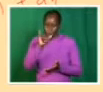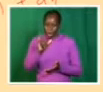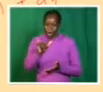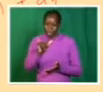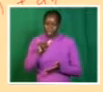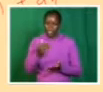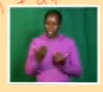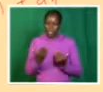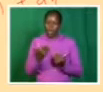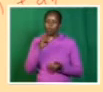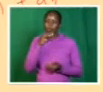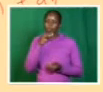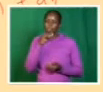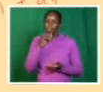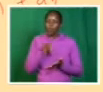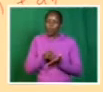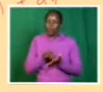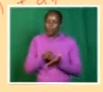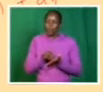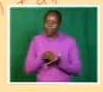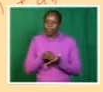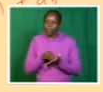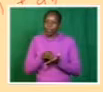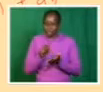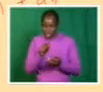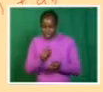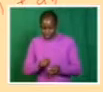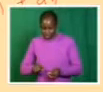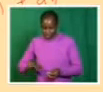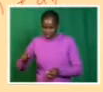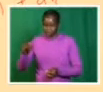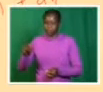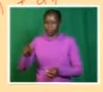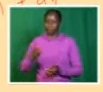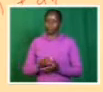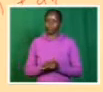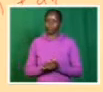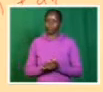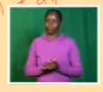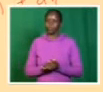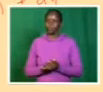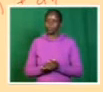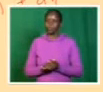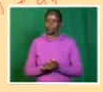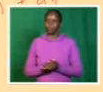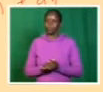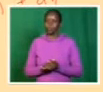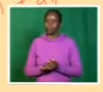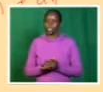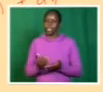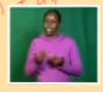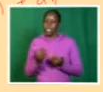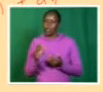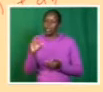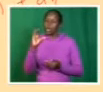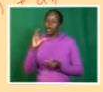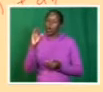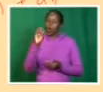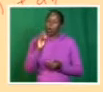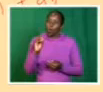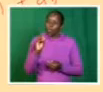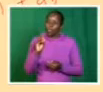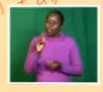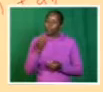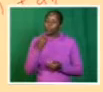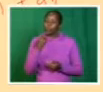are done getting the turning point. And of course, the coefficient, as I've said,